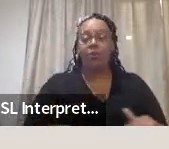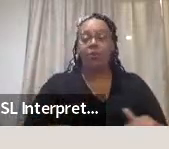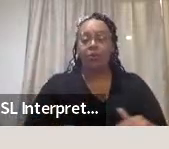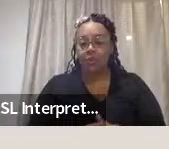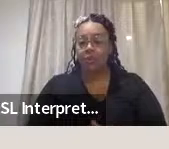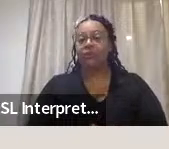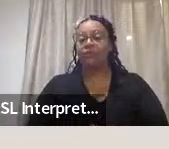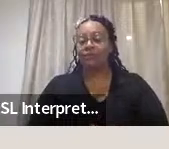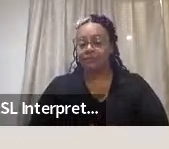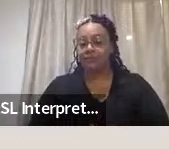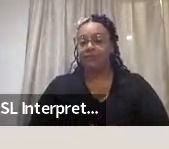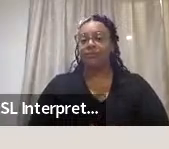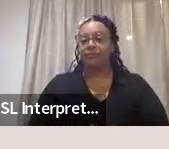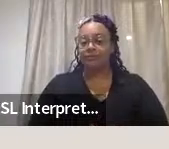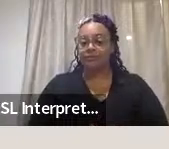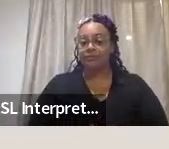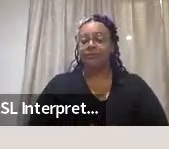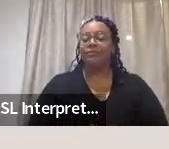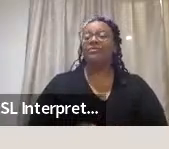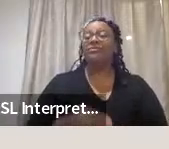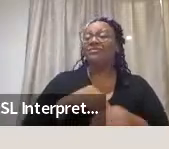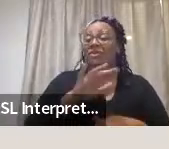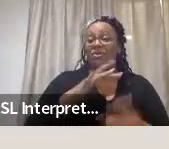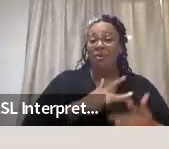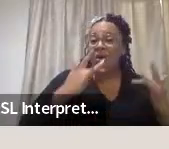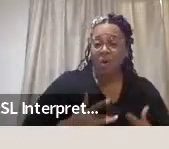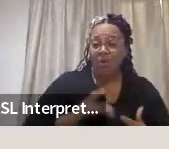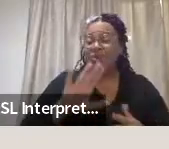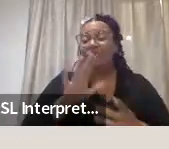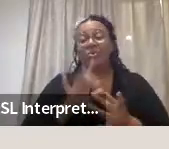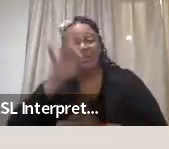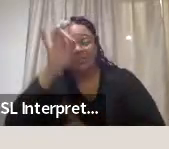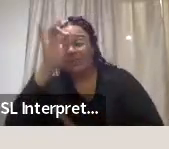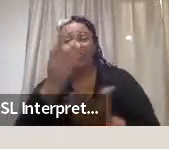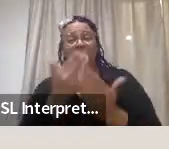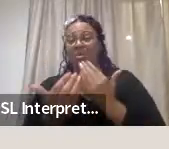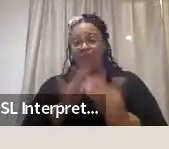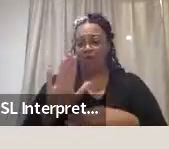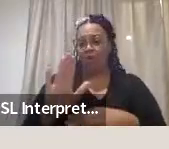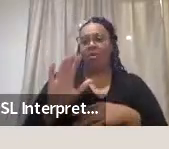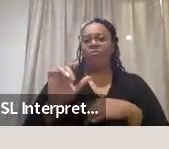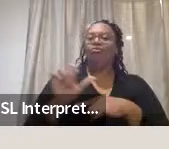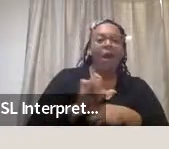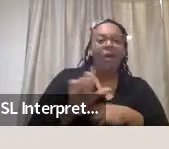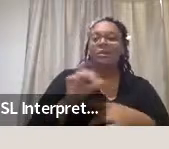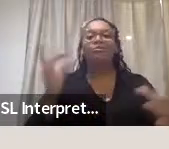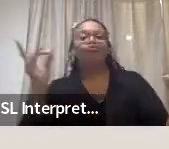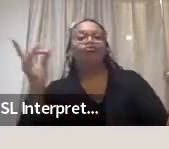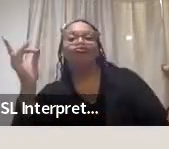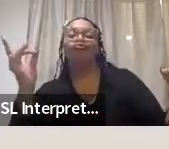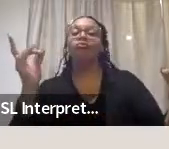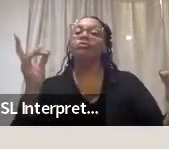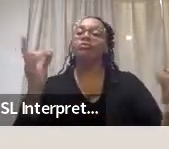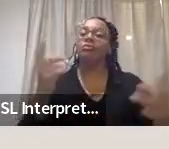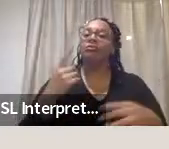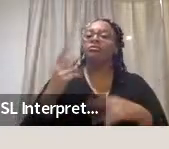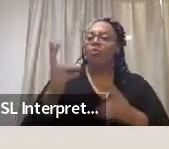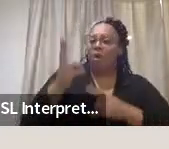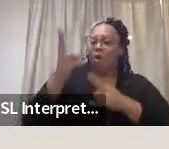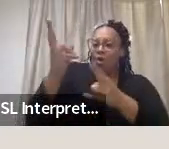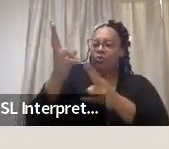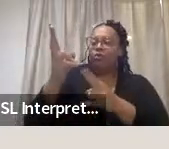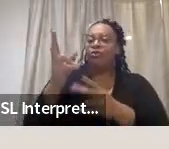Just in your hearts, in your spirits, whatever your practices might be. Honor those that we've